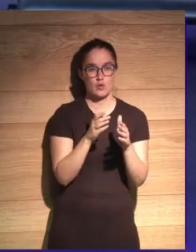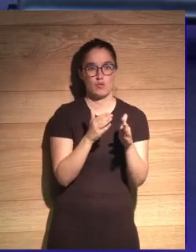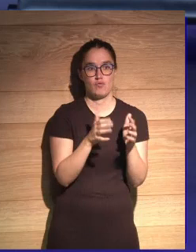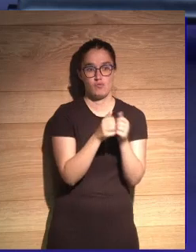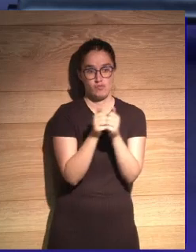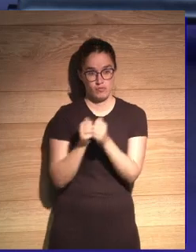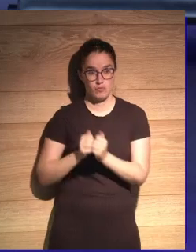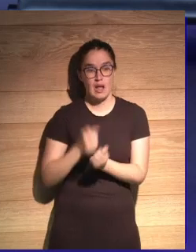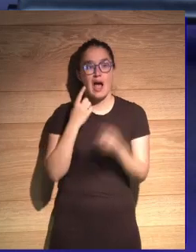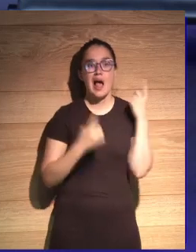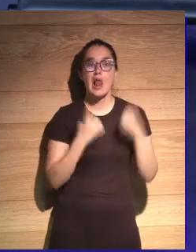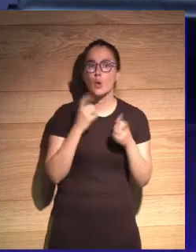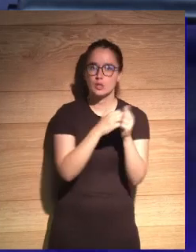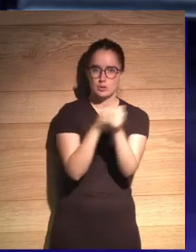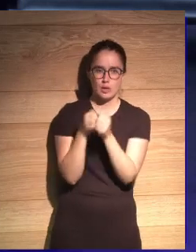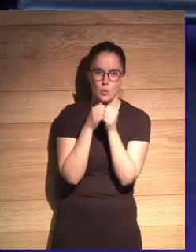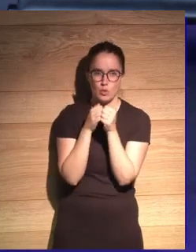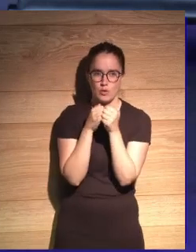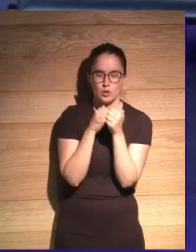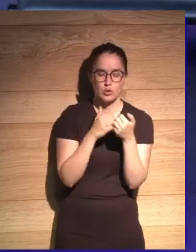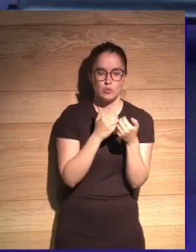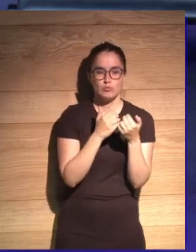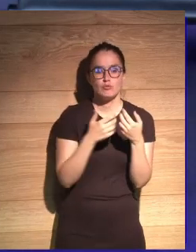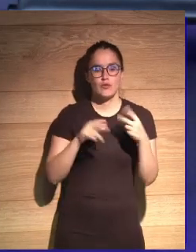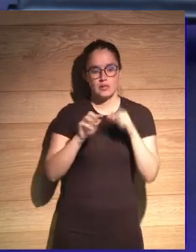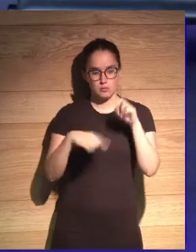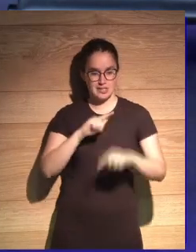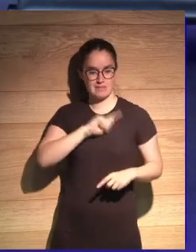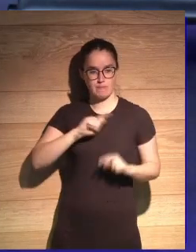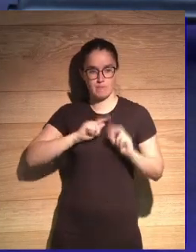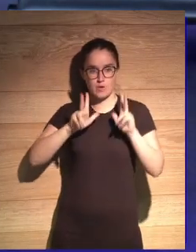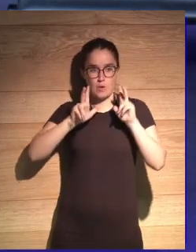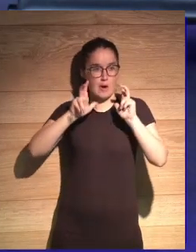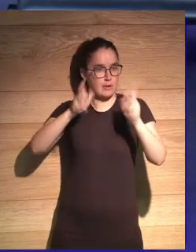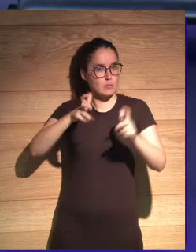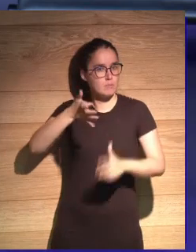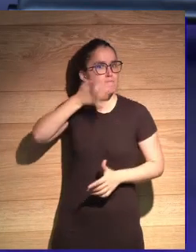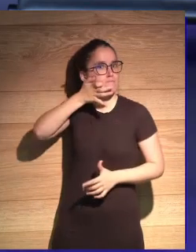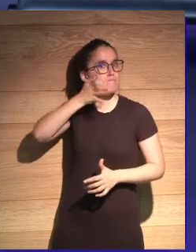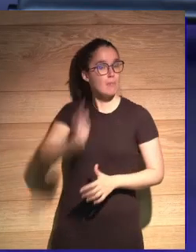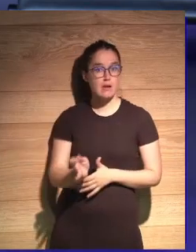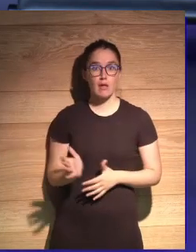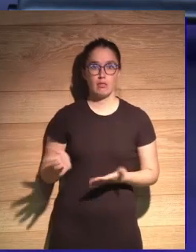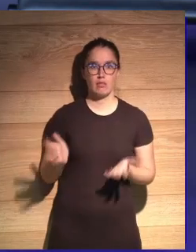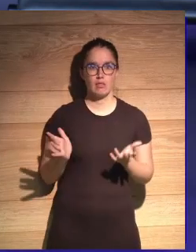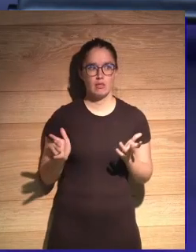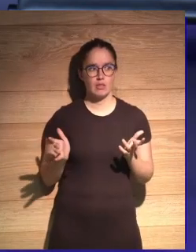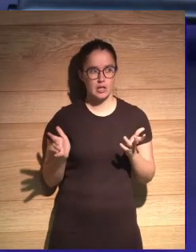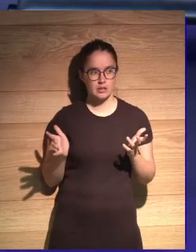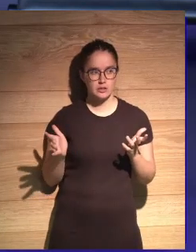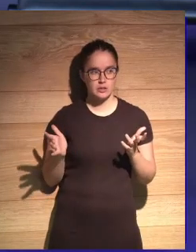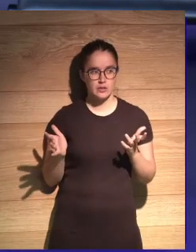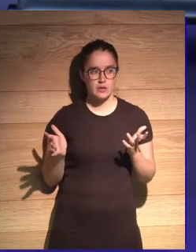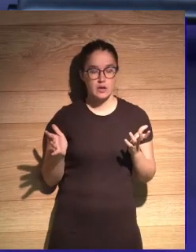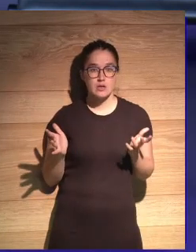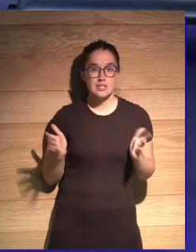However, if after playing some video games this increase of aggressive